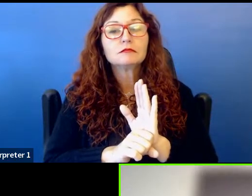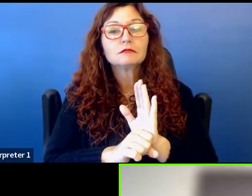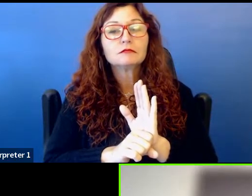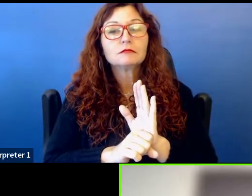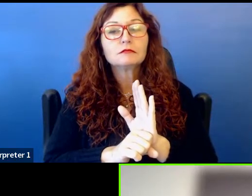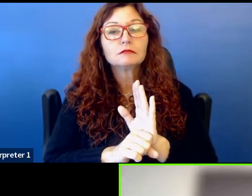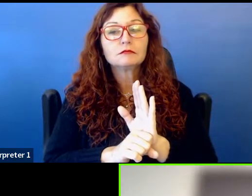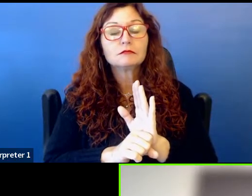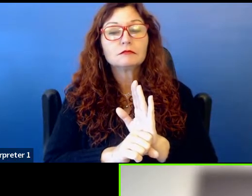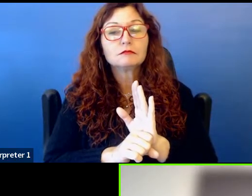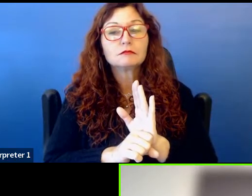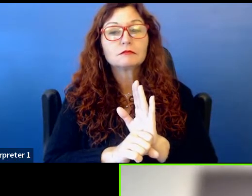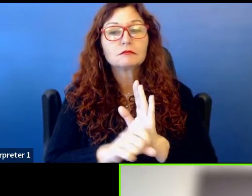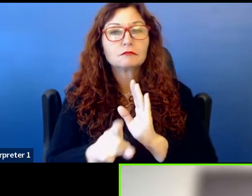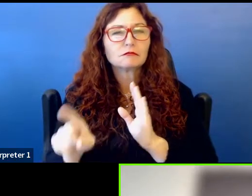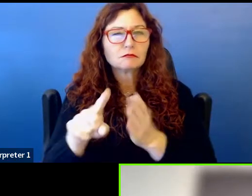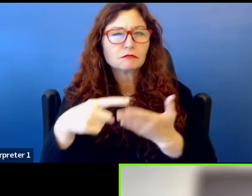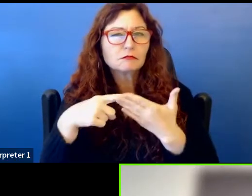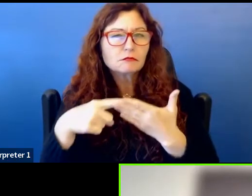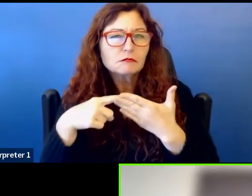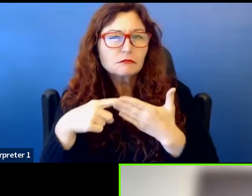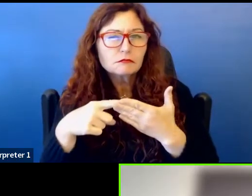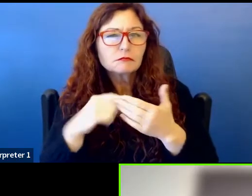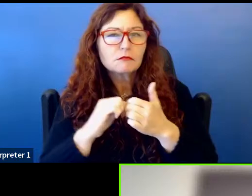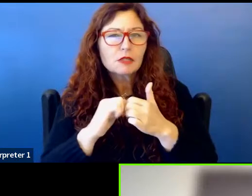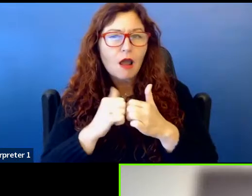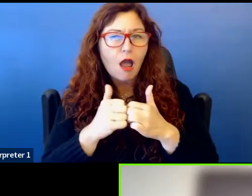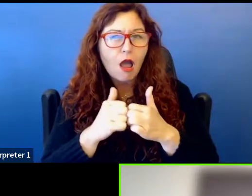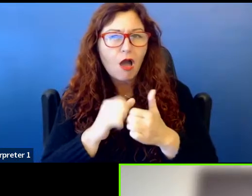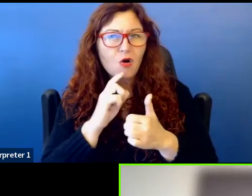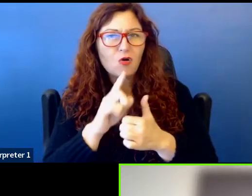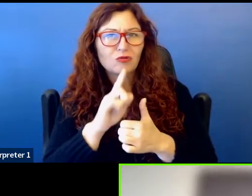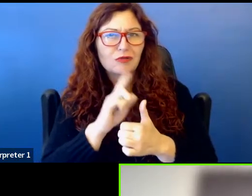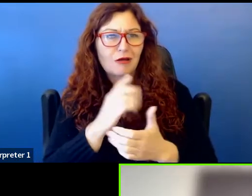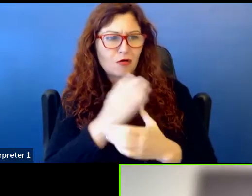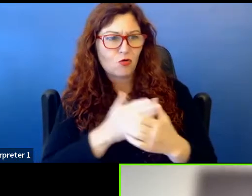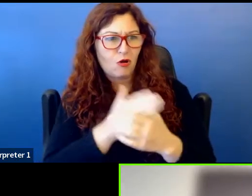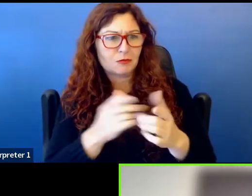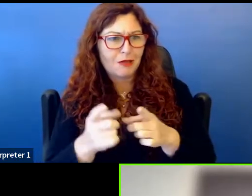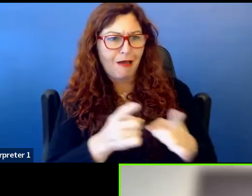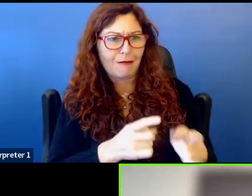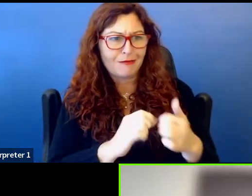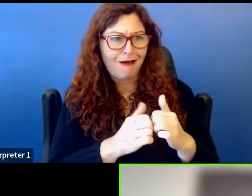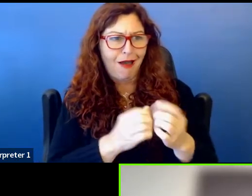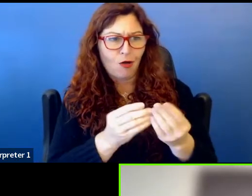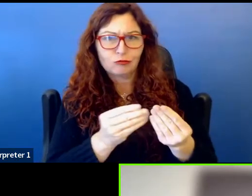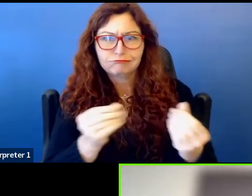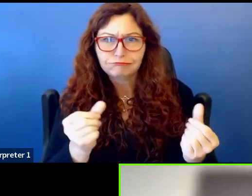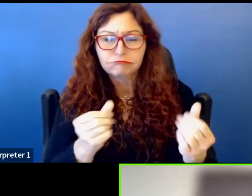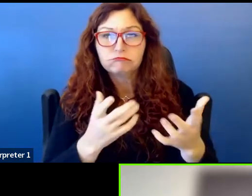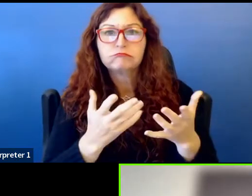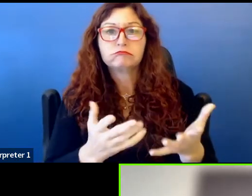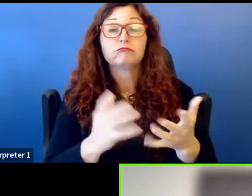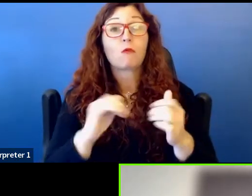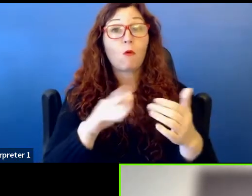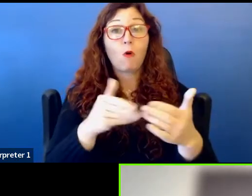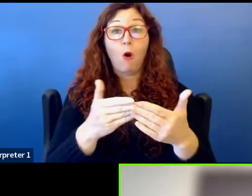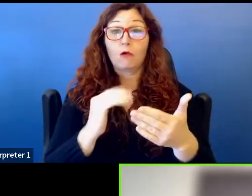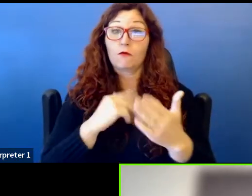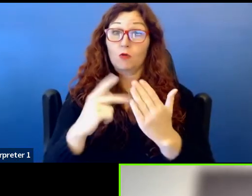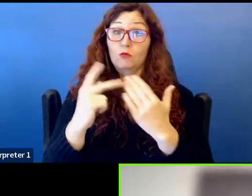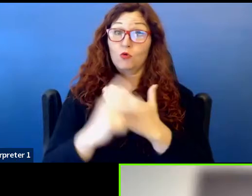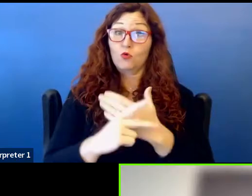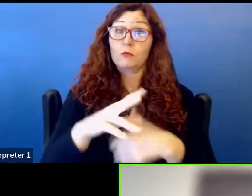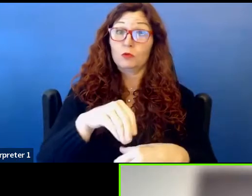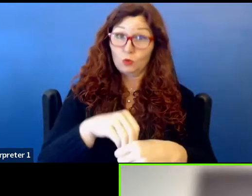around um pathways for us to deal with harassment all the mc3 programs they include anti-harassment